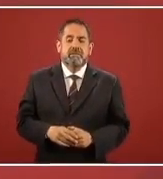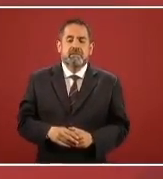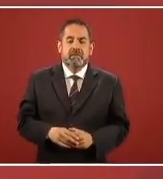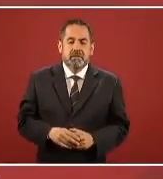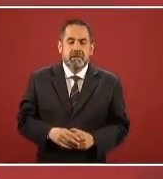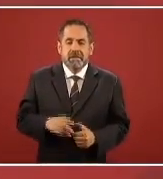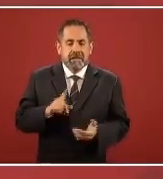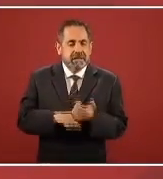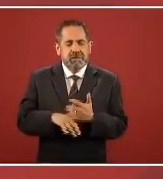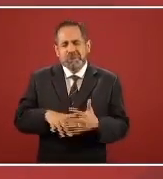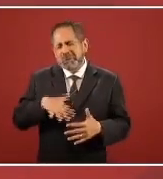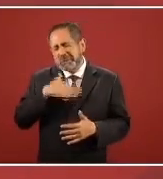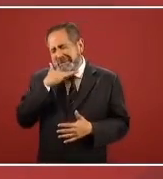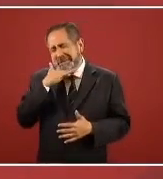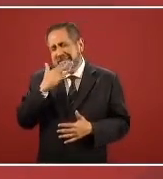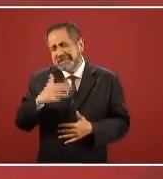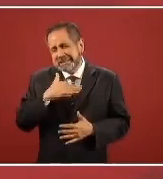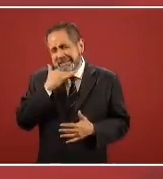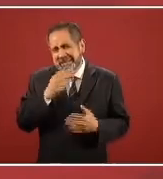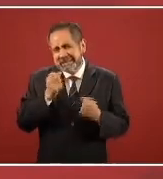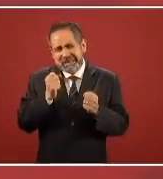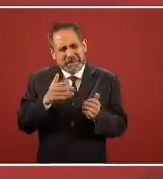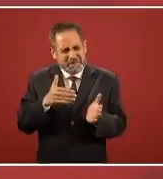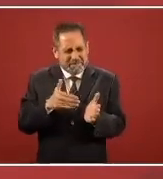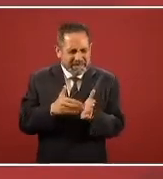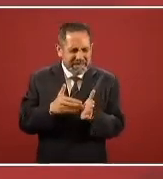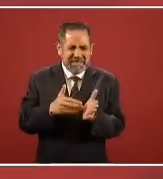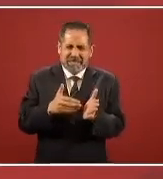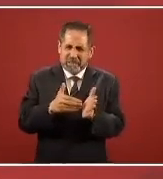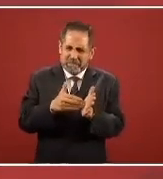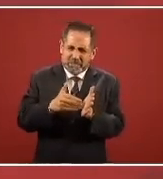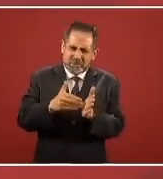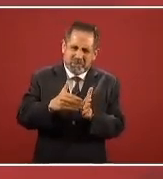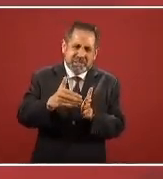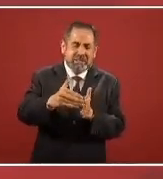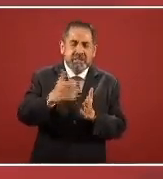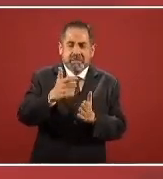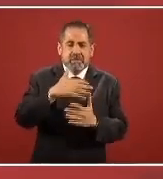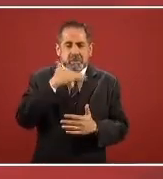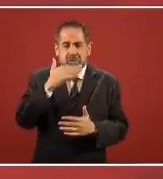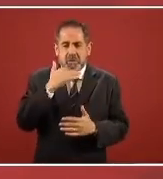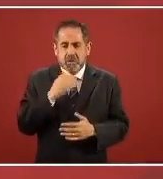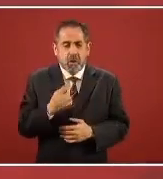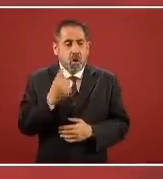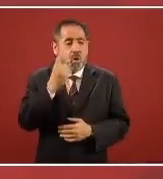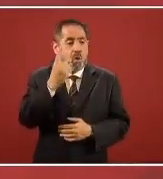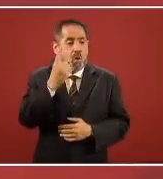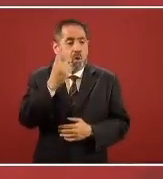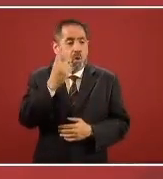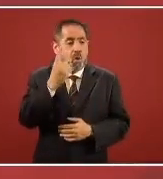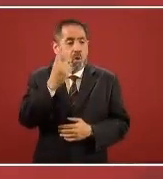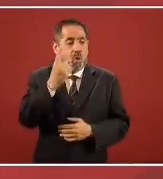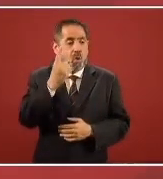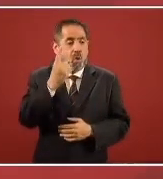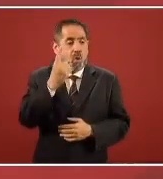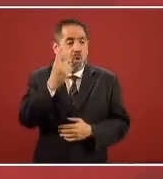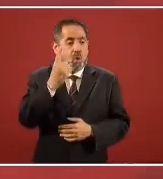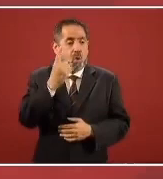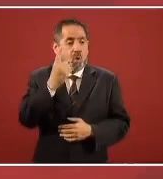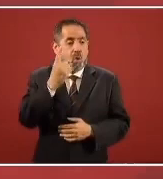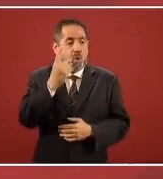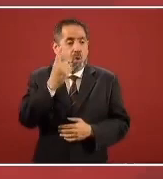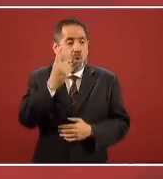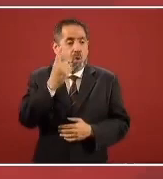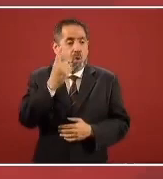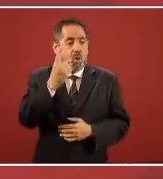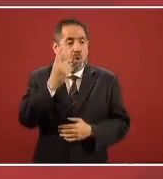actos de corrupción. Acts of corruption. De miles de millones de pesos. Of thousands. En una sola operación. Thousands of